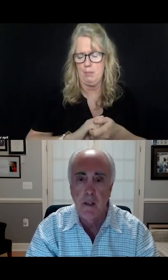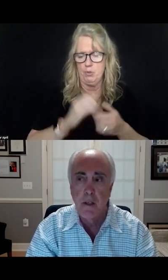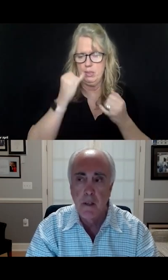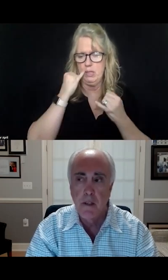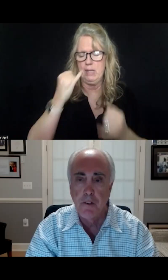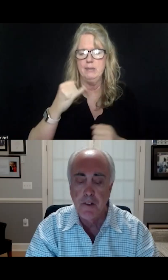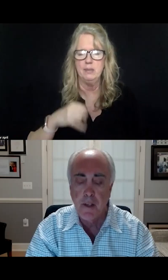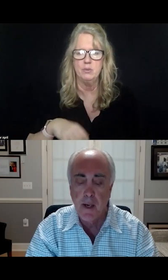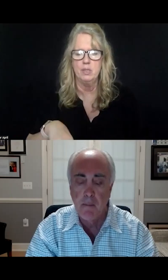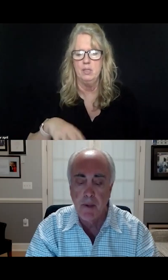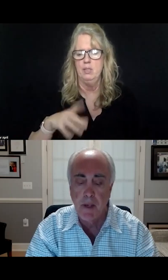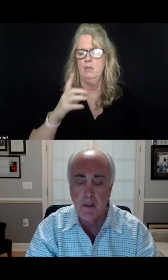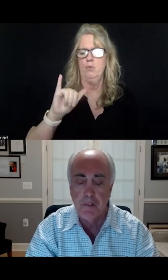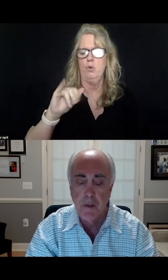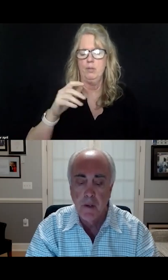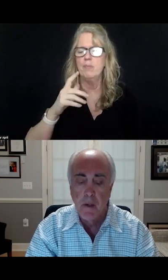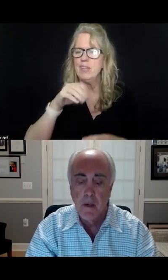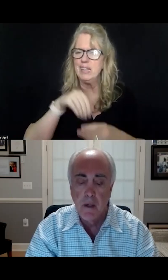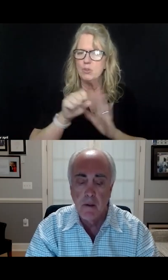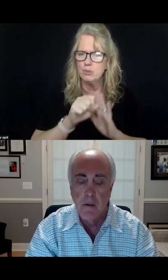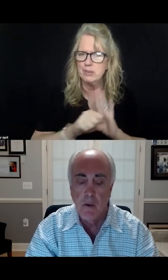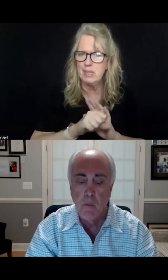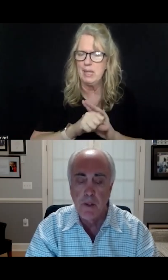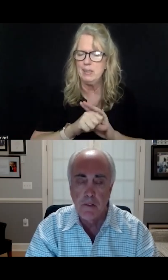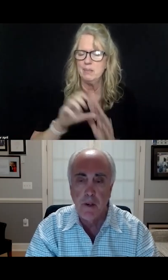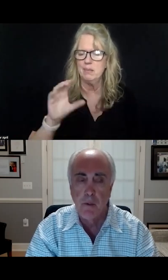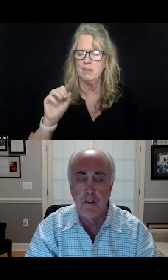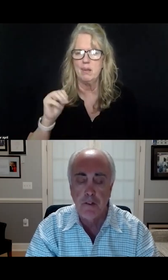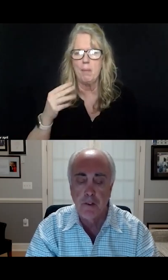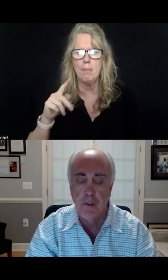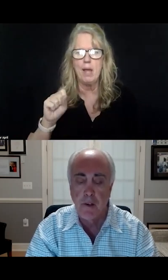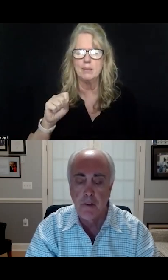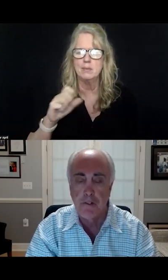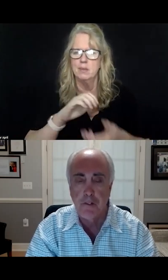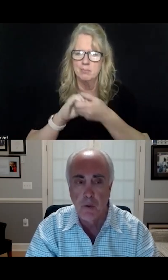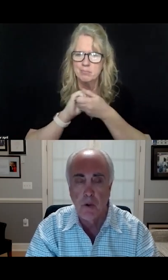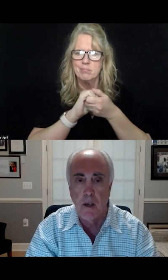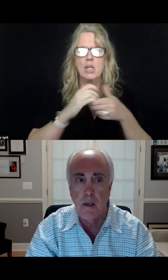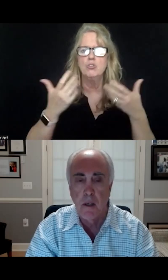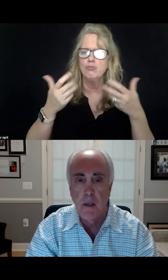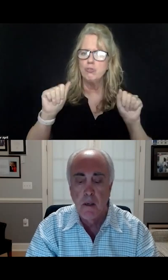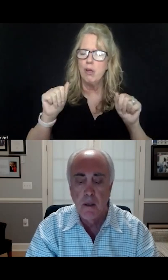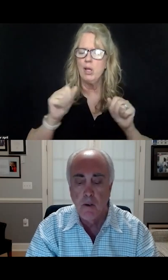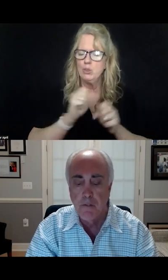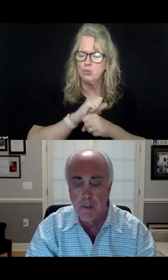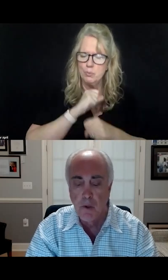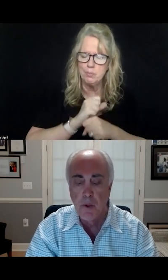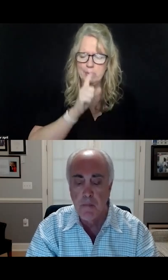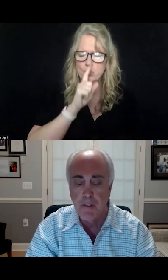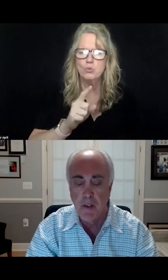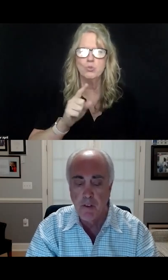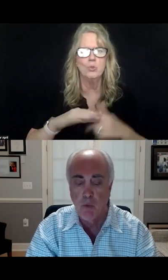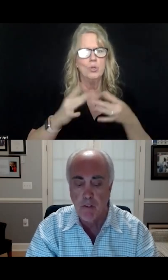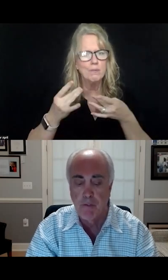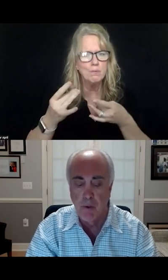like interstate compacts, really try to ensure a strong, fluid